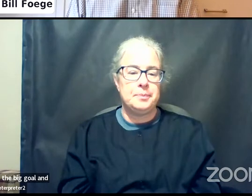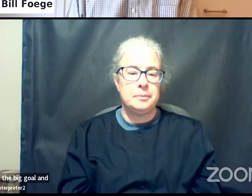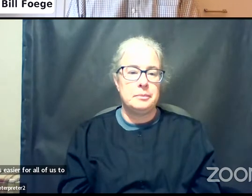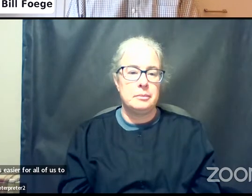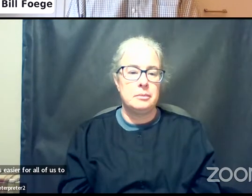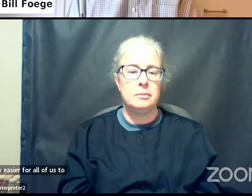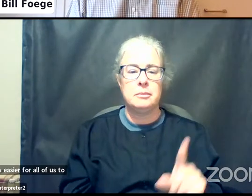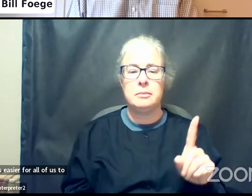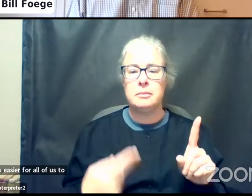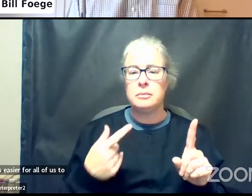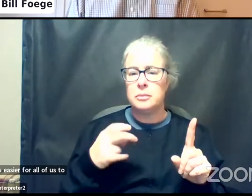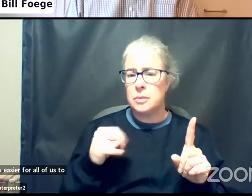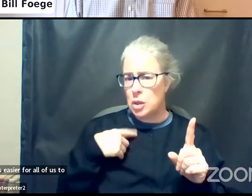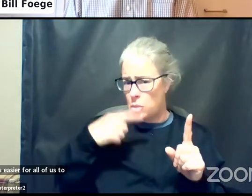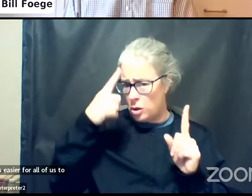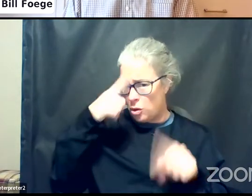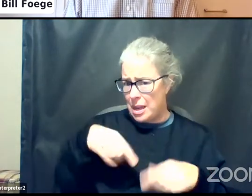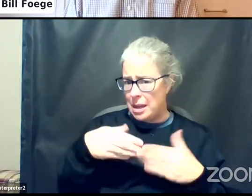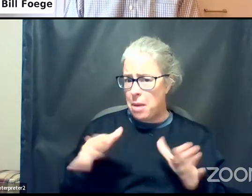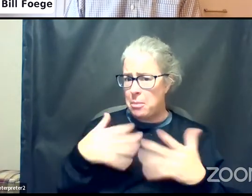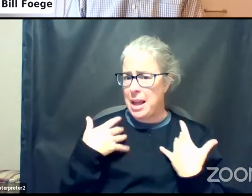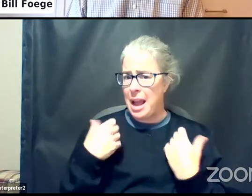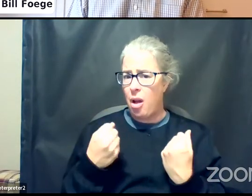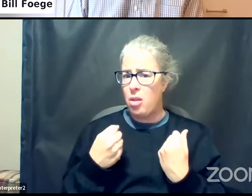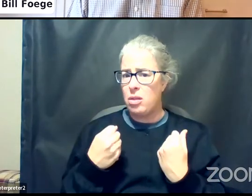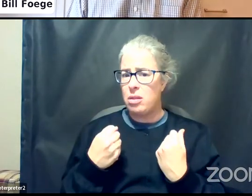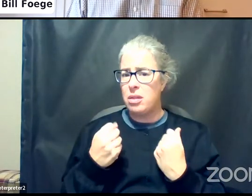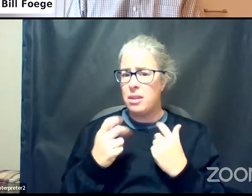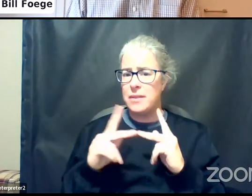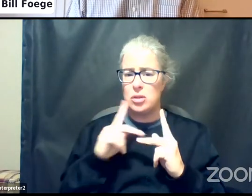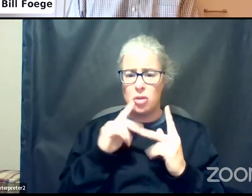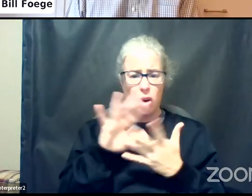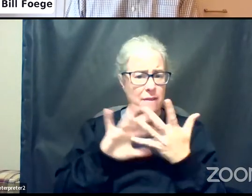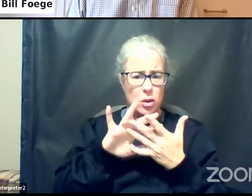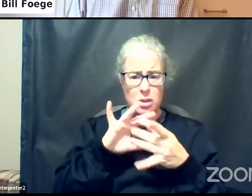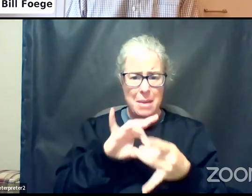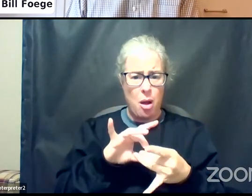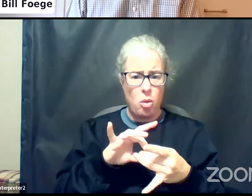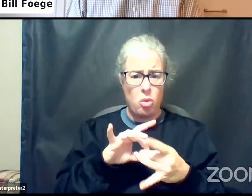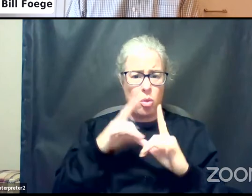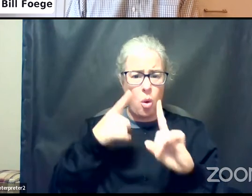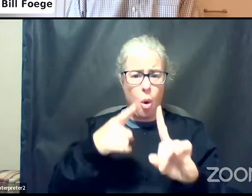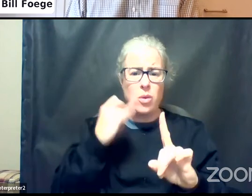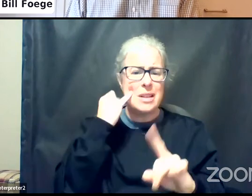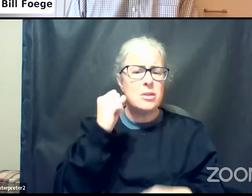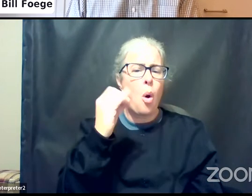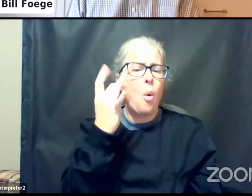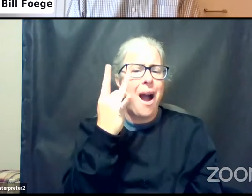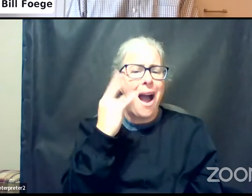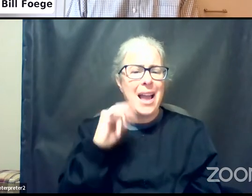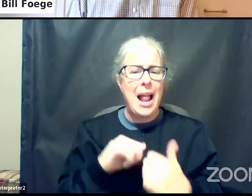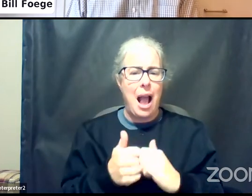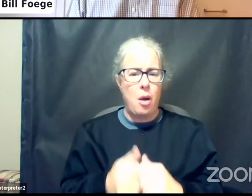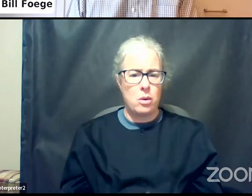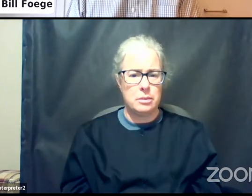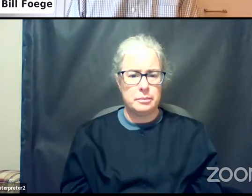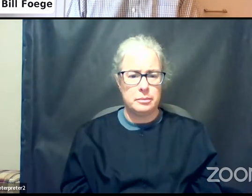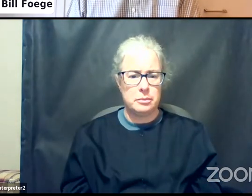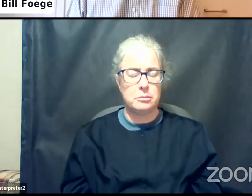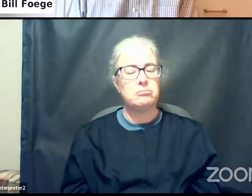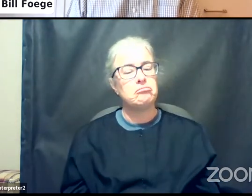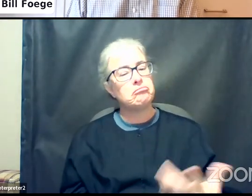Helene do you agree that public health officials are confused about the goals and and if so why and how